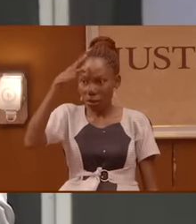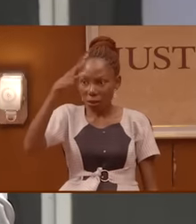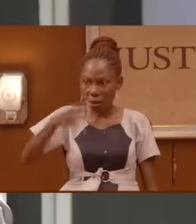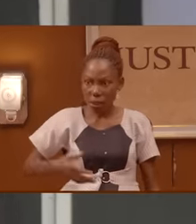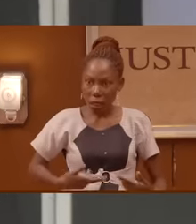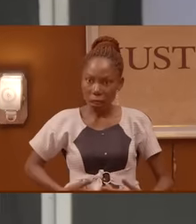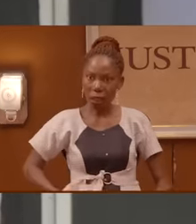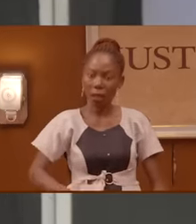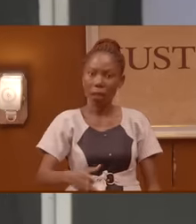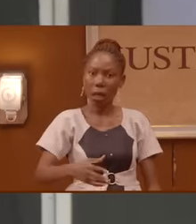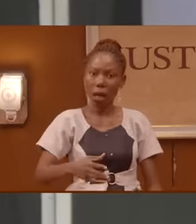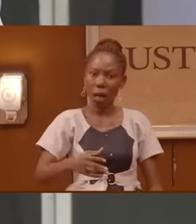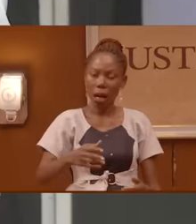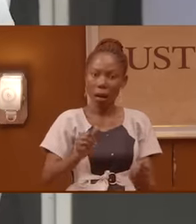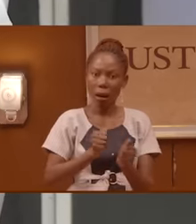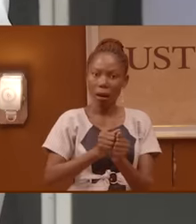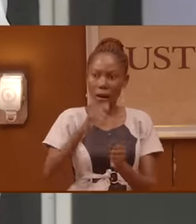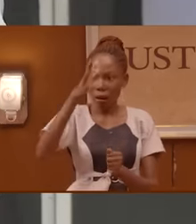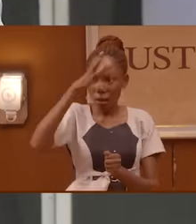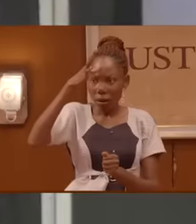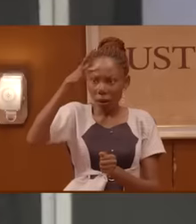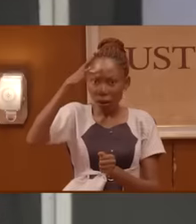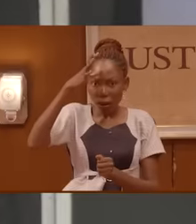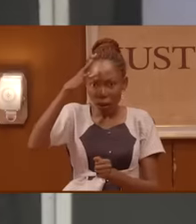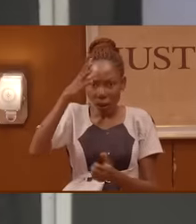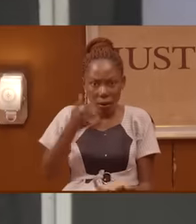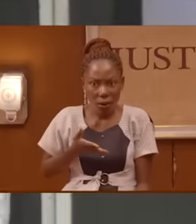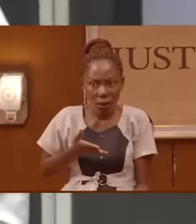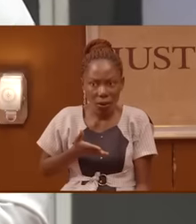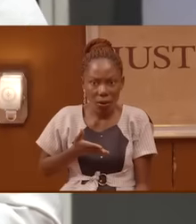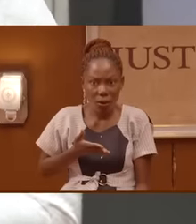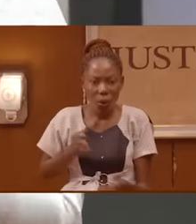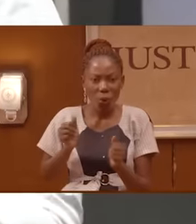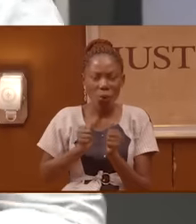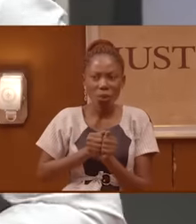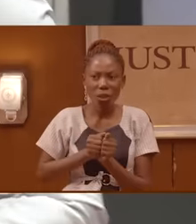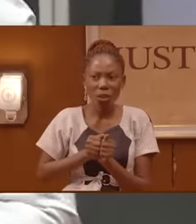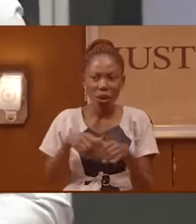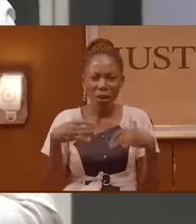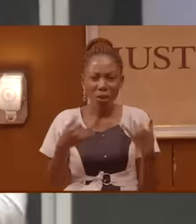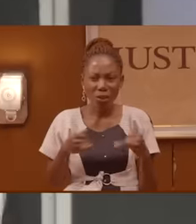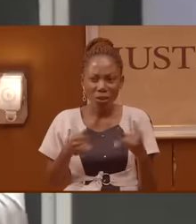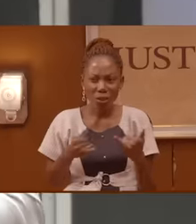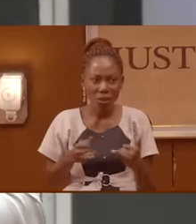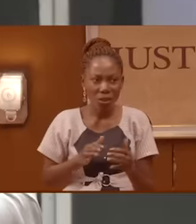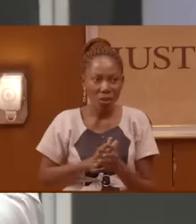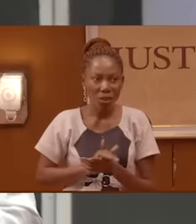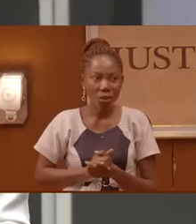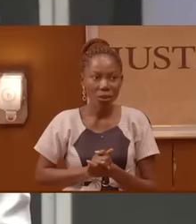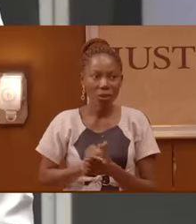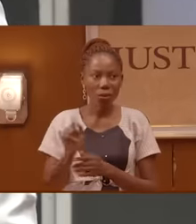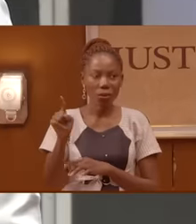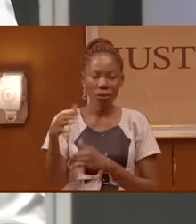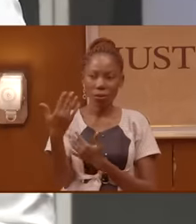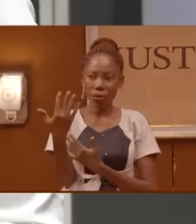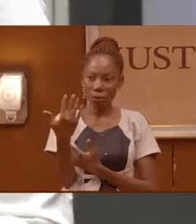erection. With my daughter, 3 years old, was like that. I said, what are you doing? Are you using my child hand on your private part? I want part? To